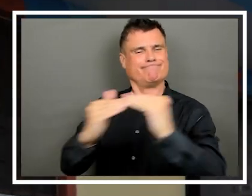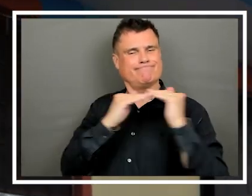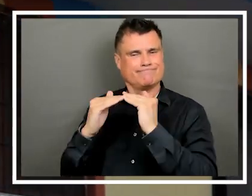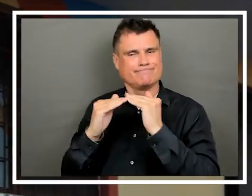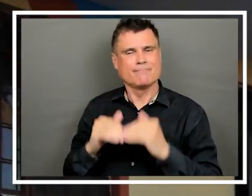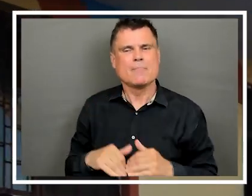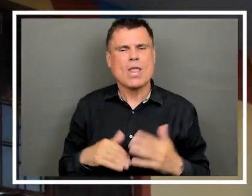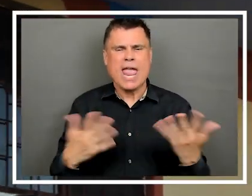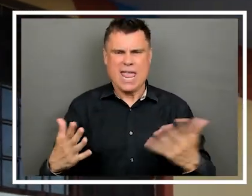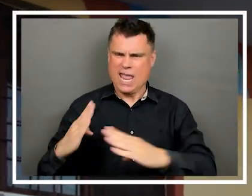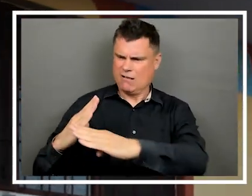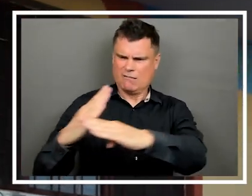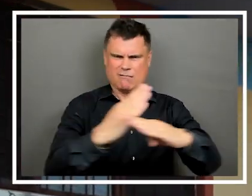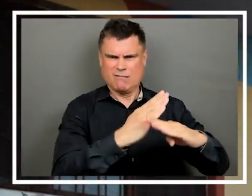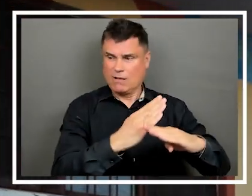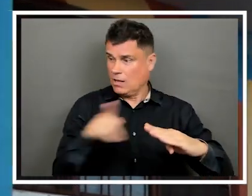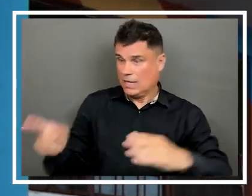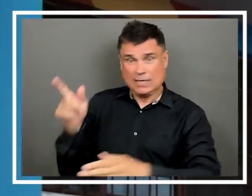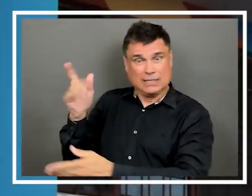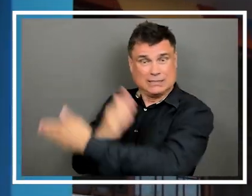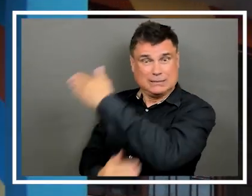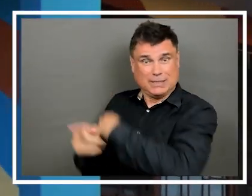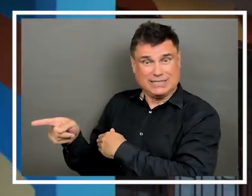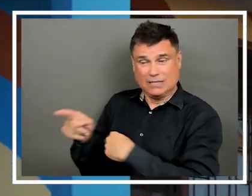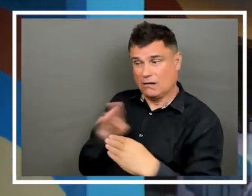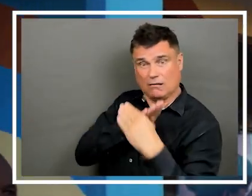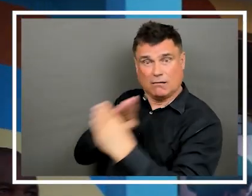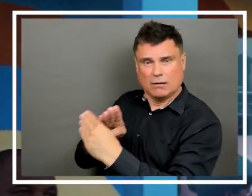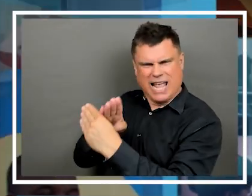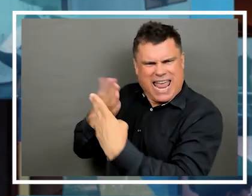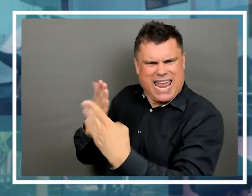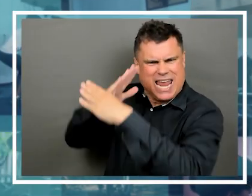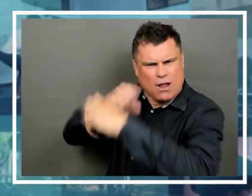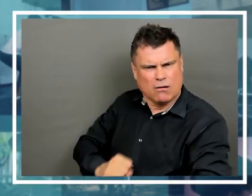your colleagues to show them that inclusion is possible.